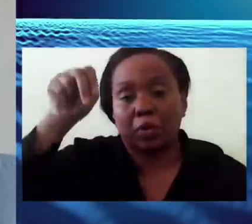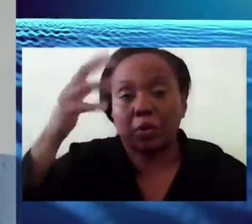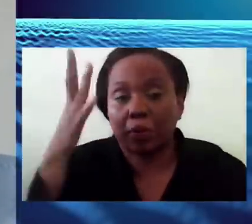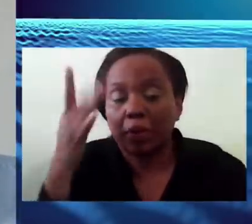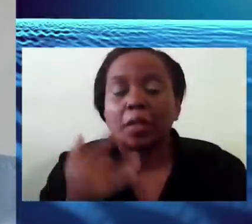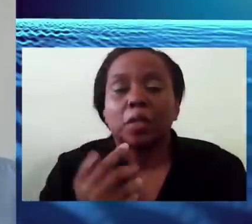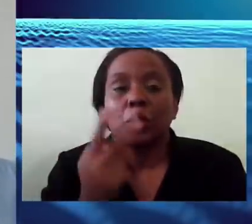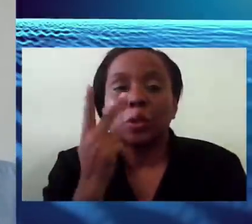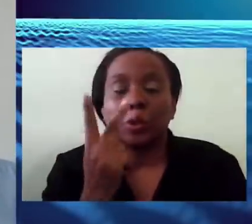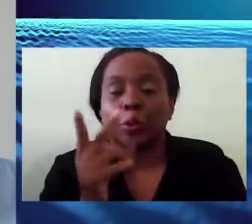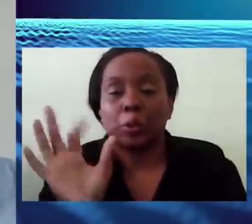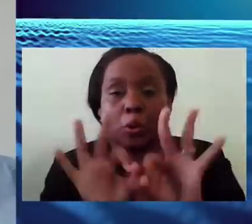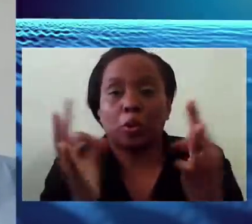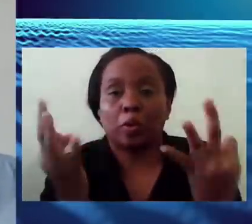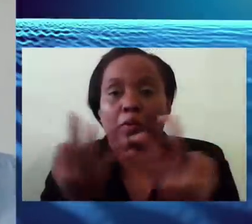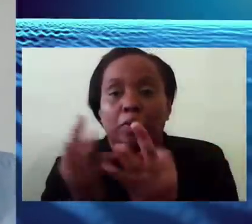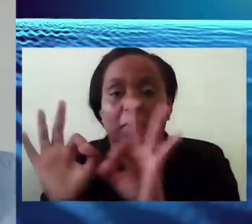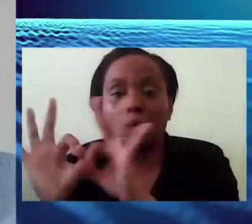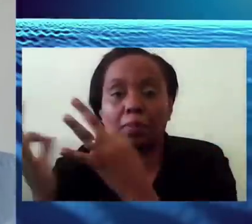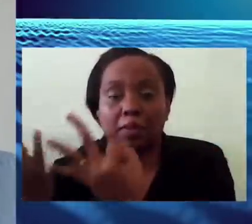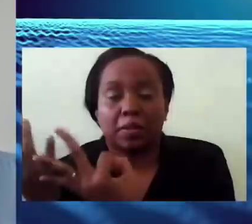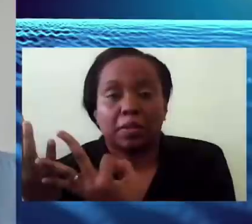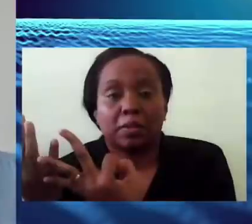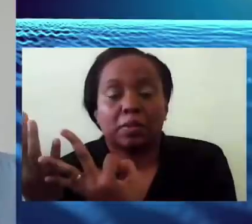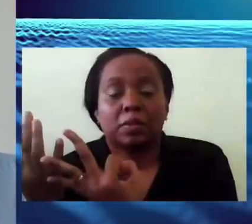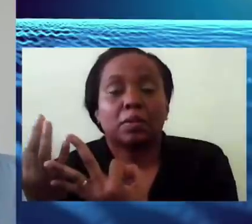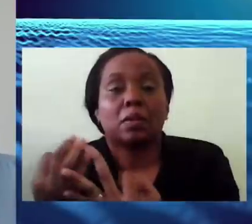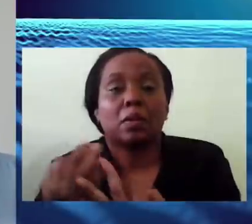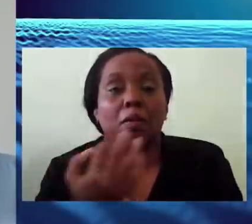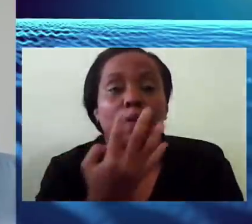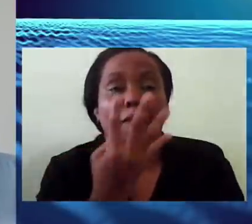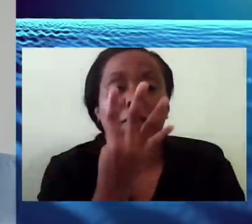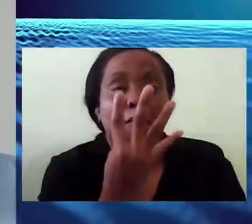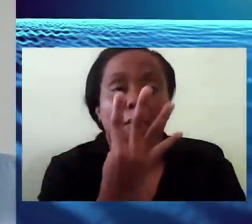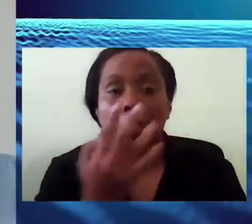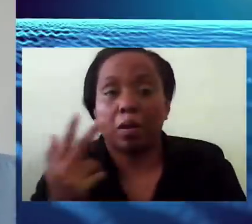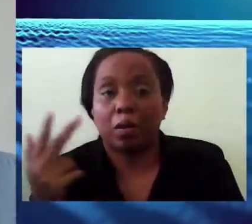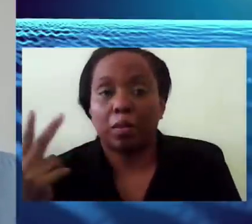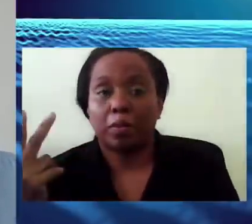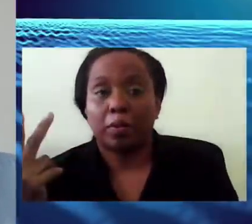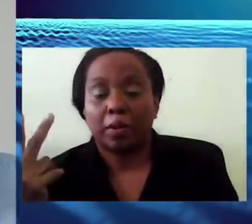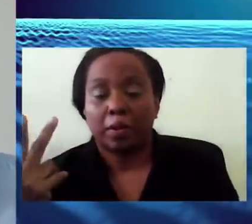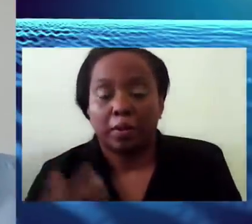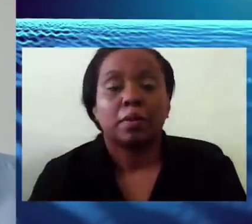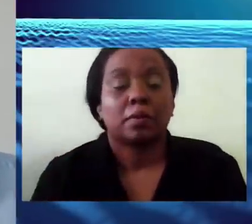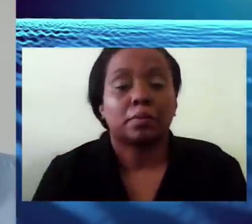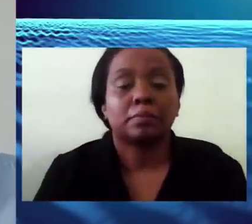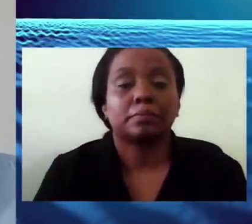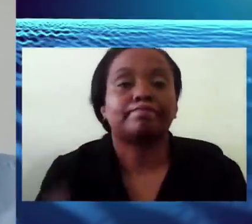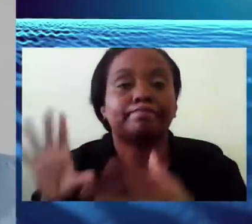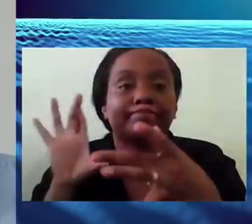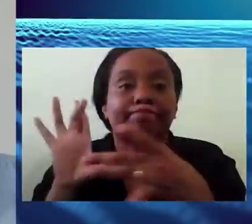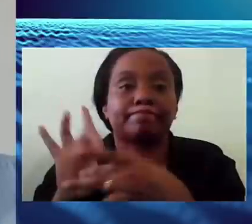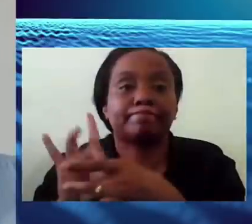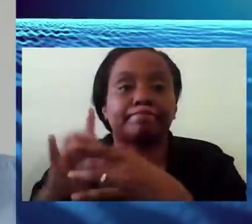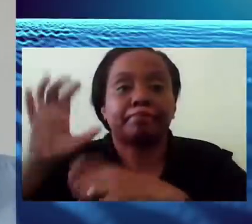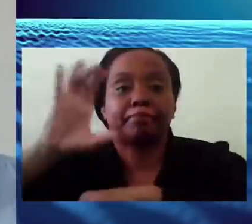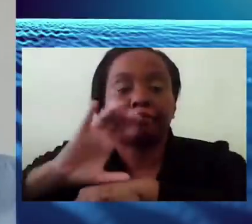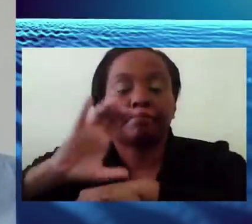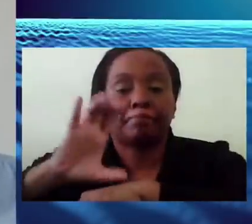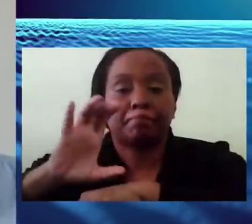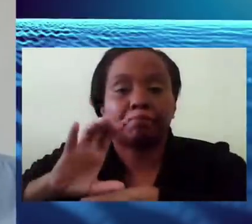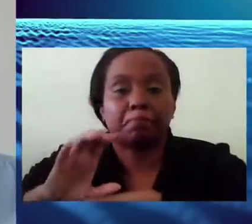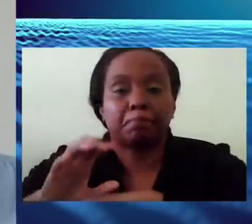north comprising 4 and 3 members each that were directly connected to this church